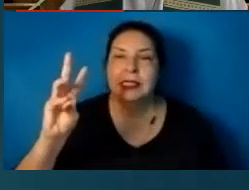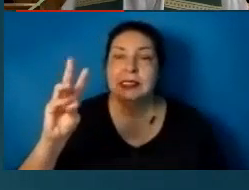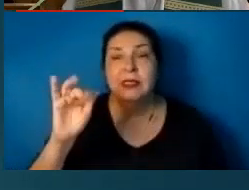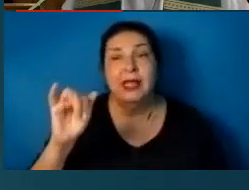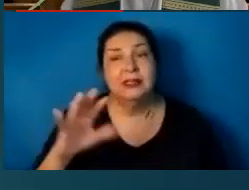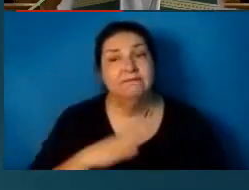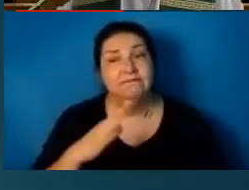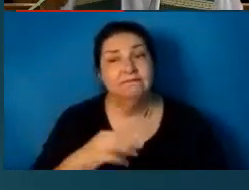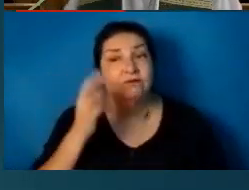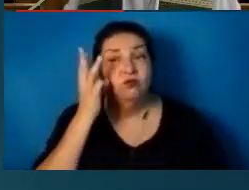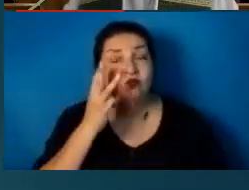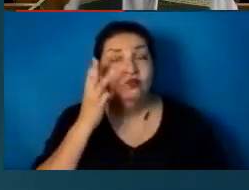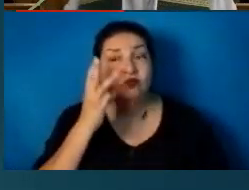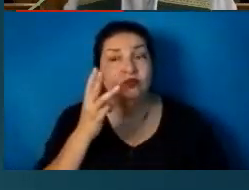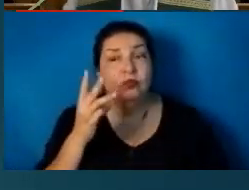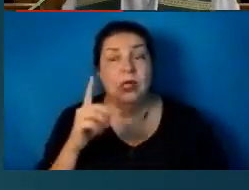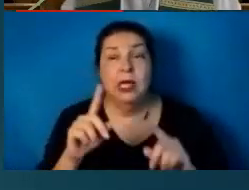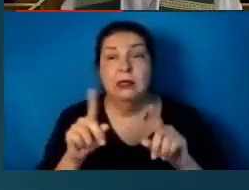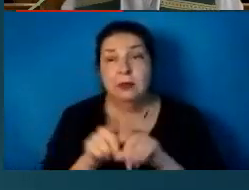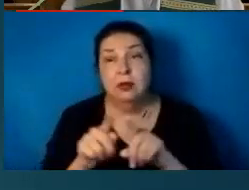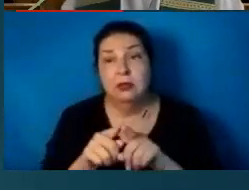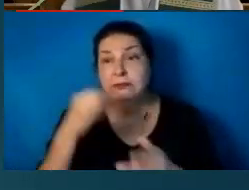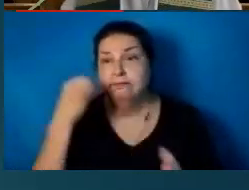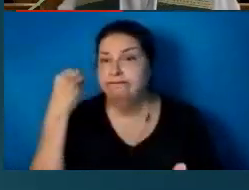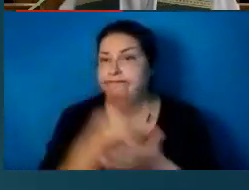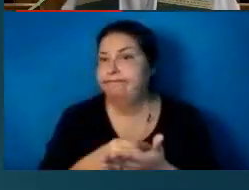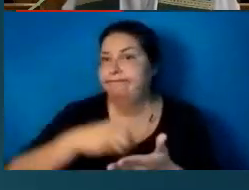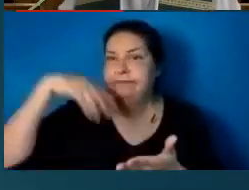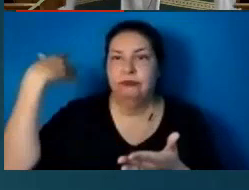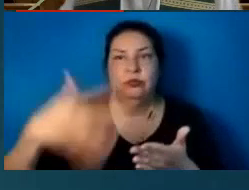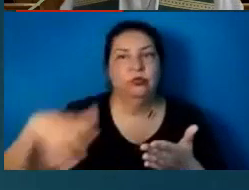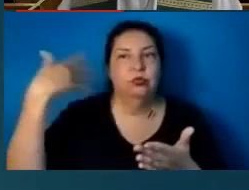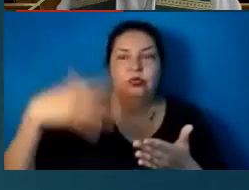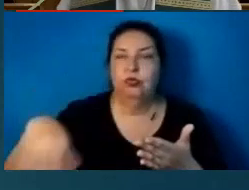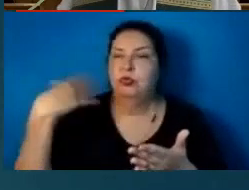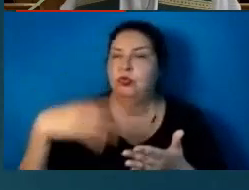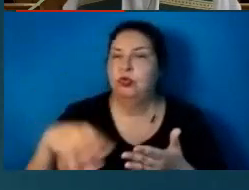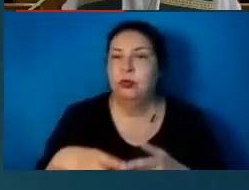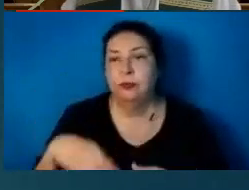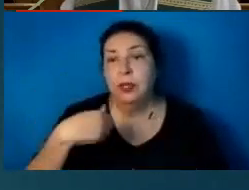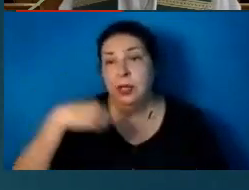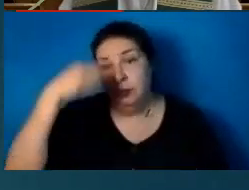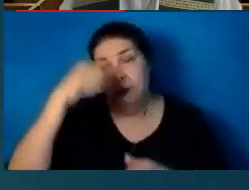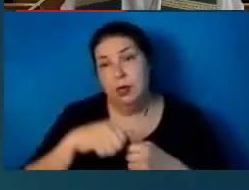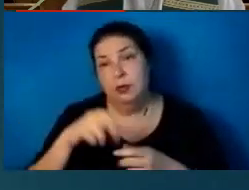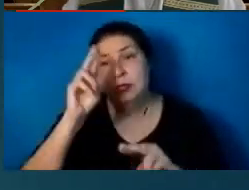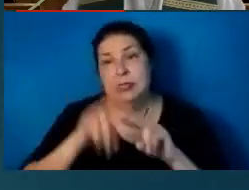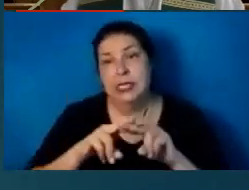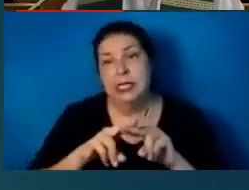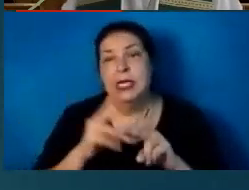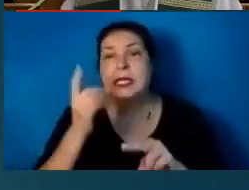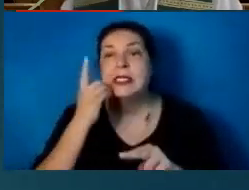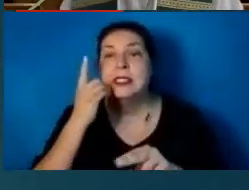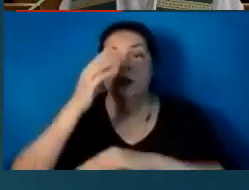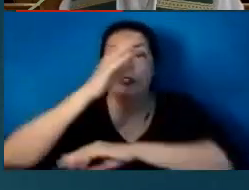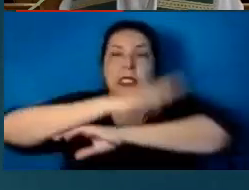a very fine wine, it's also very pricey. I remember sitting around the dinner table,